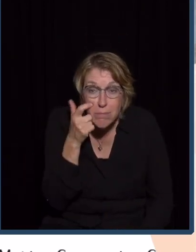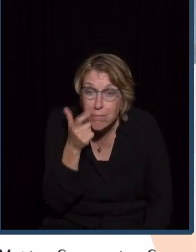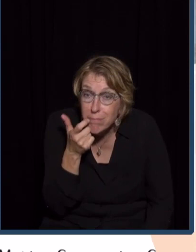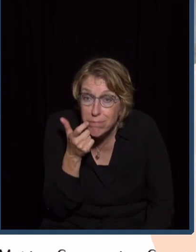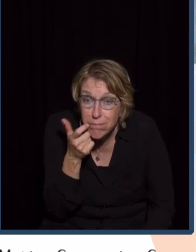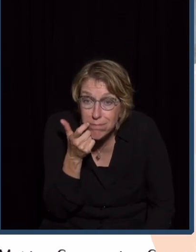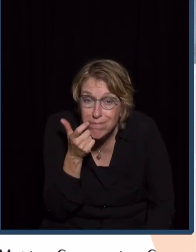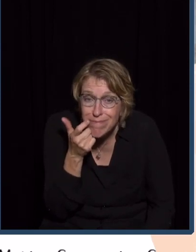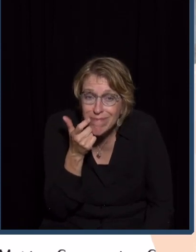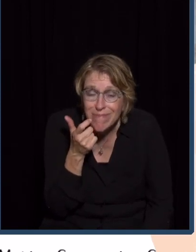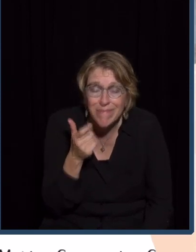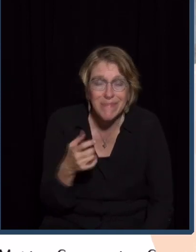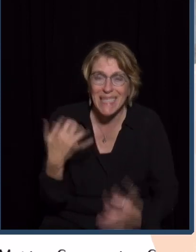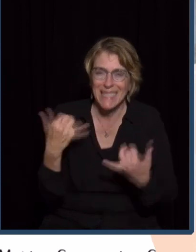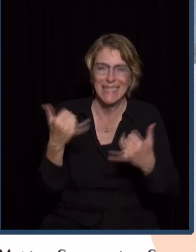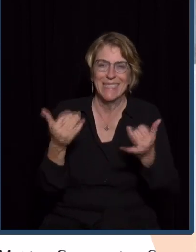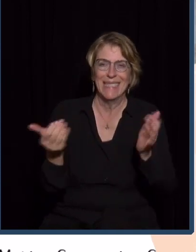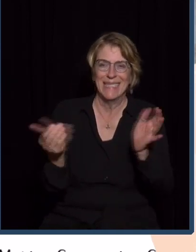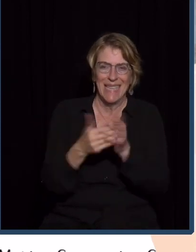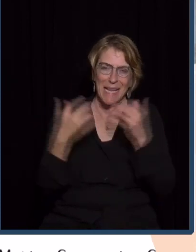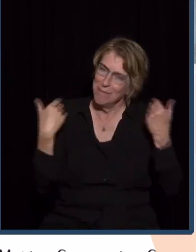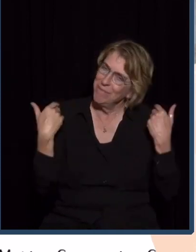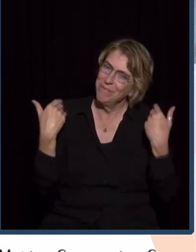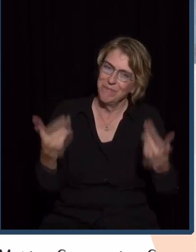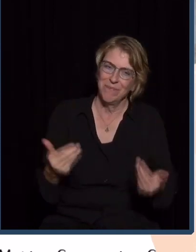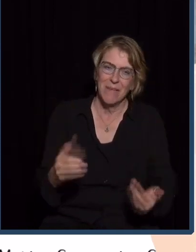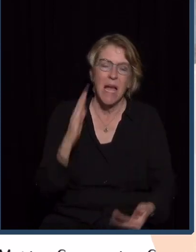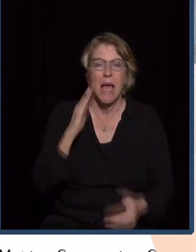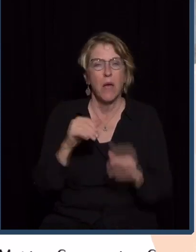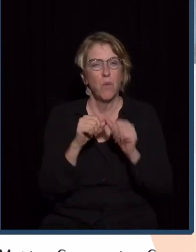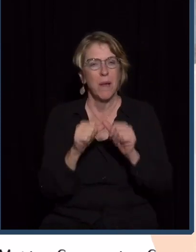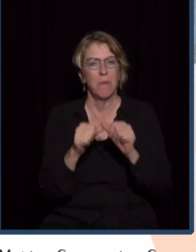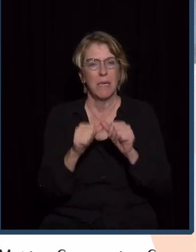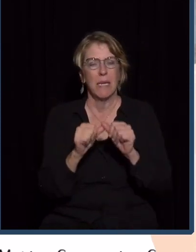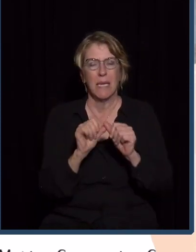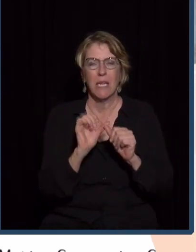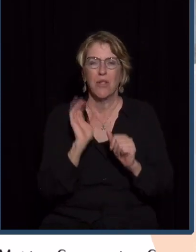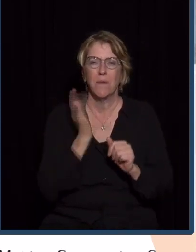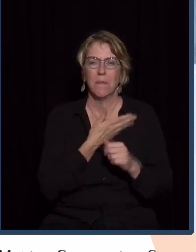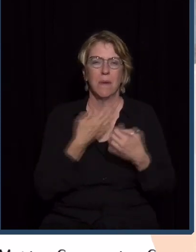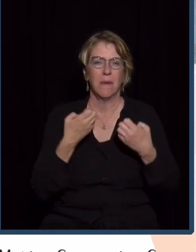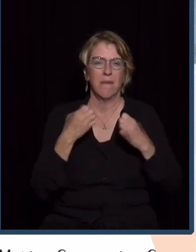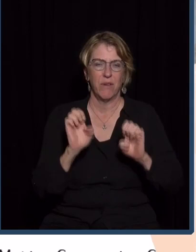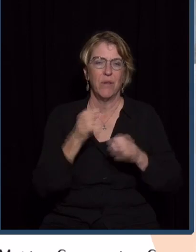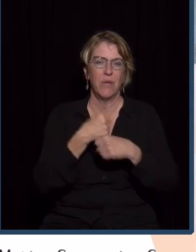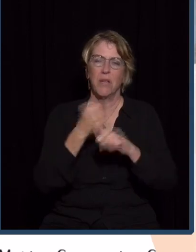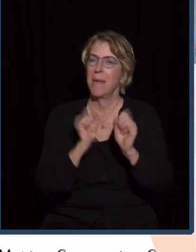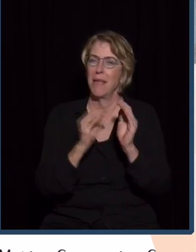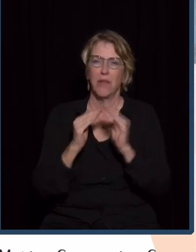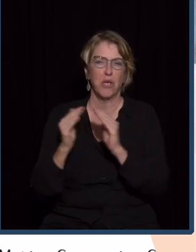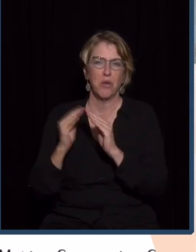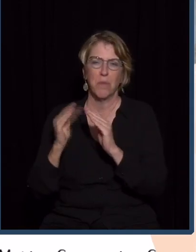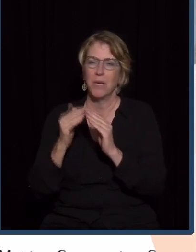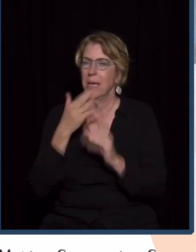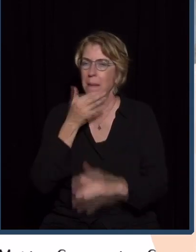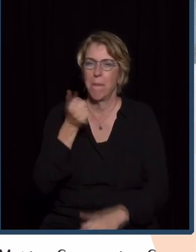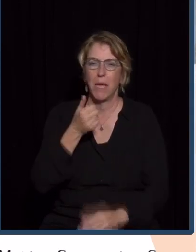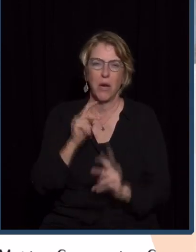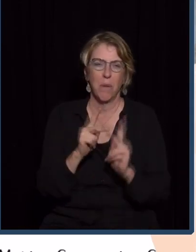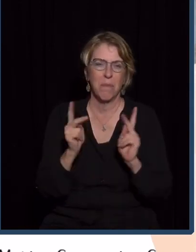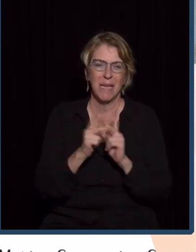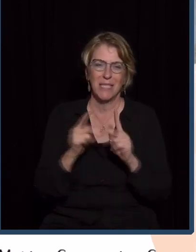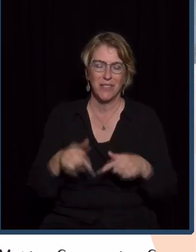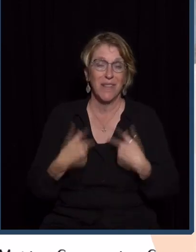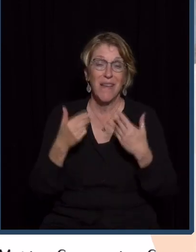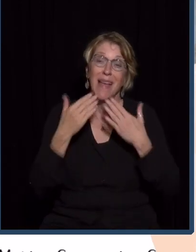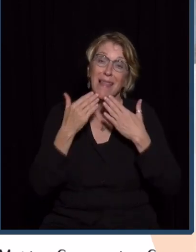And I can't wait to see you again next year when we continue our efforts to make this community a better place to live. Thanks for joining